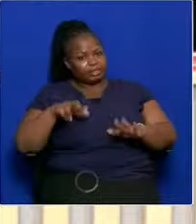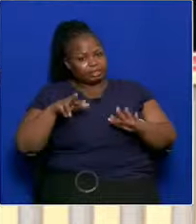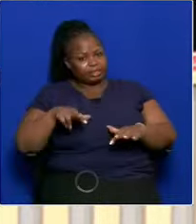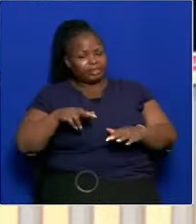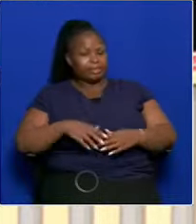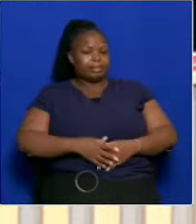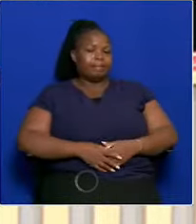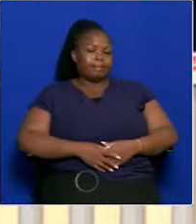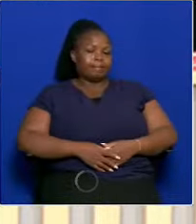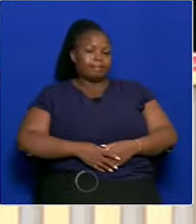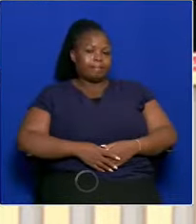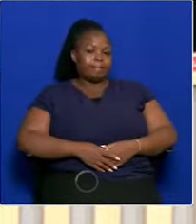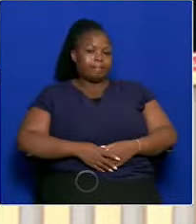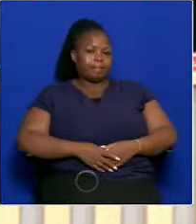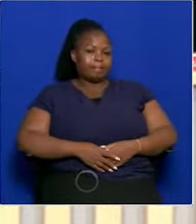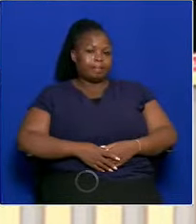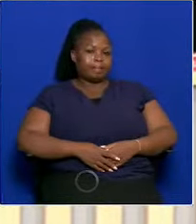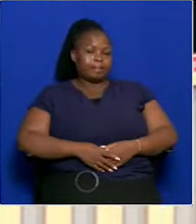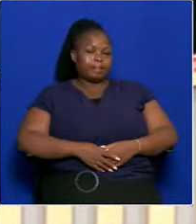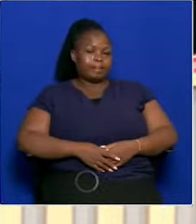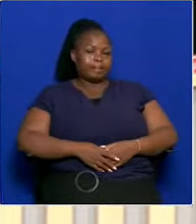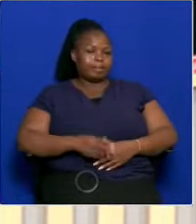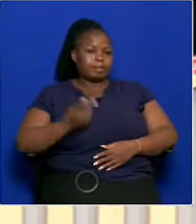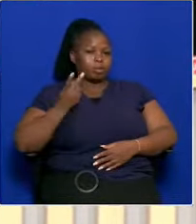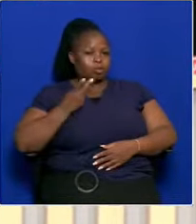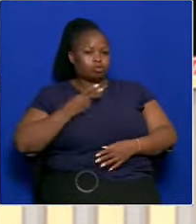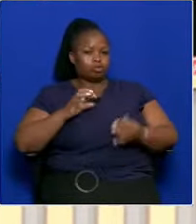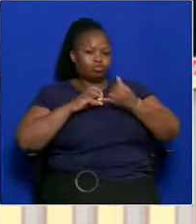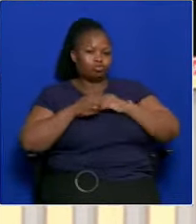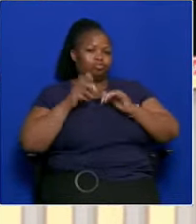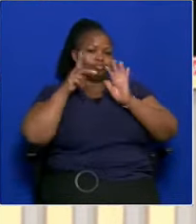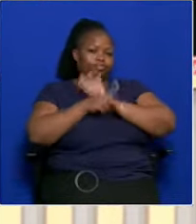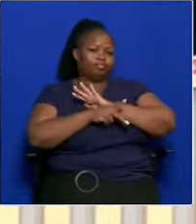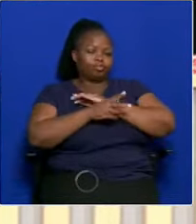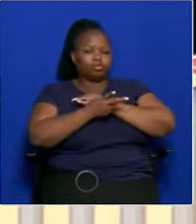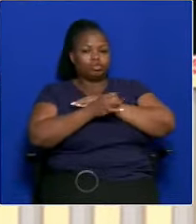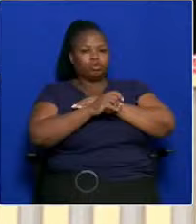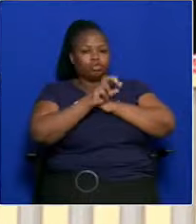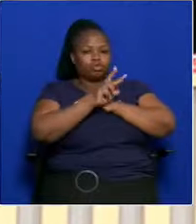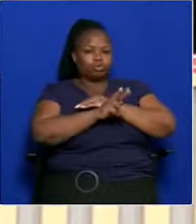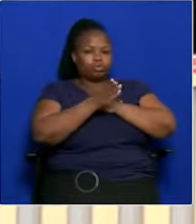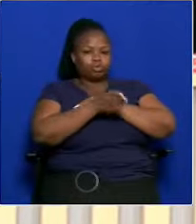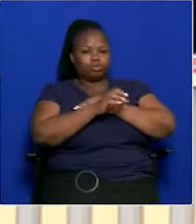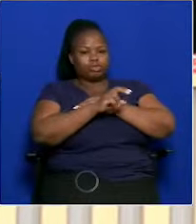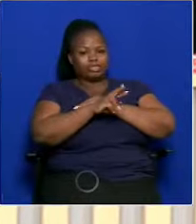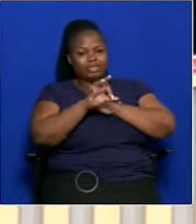also cases of attempted murder in 2022, 23, and 24.